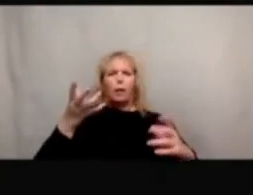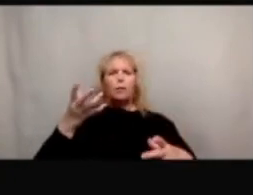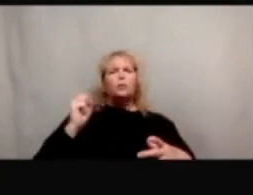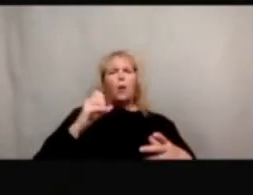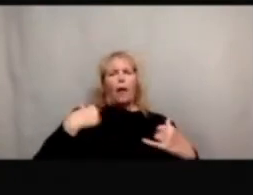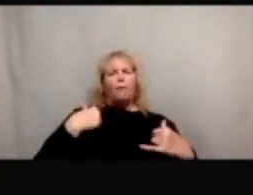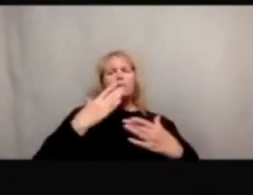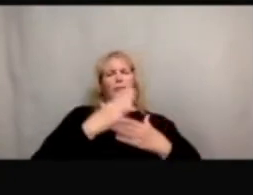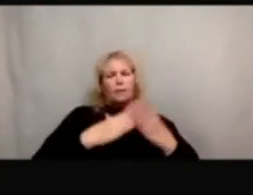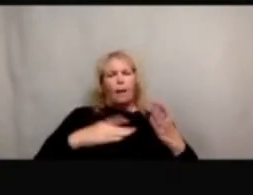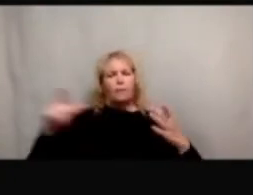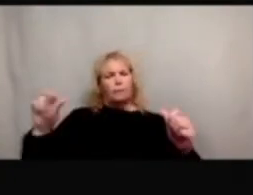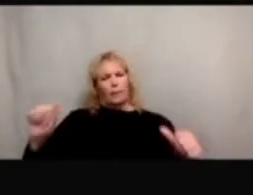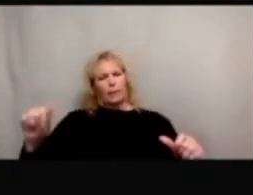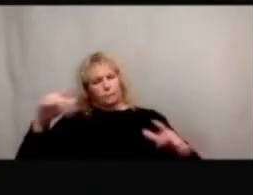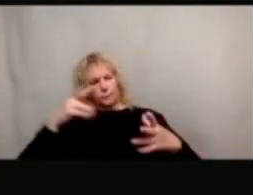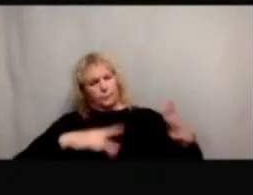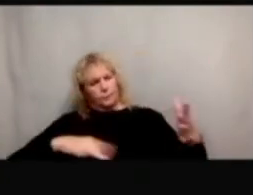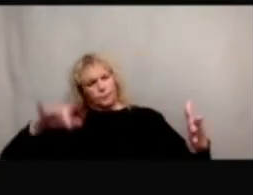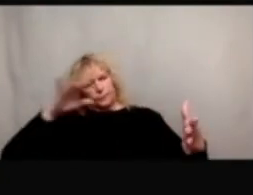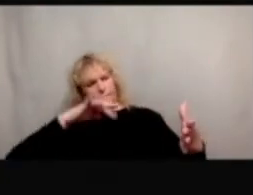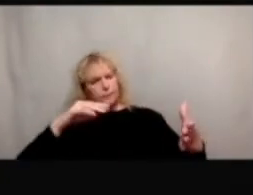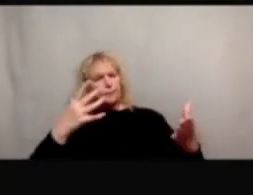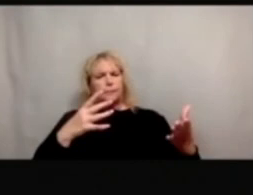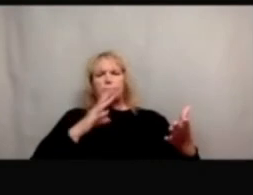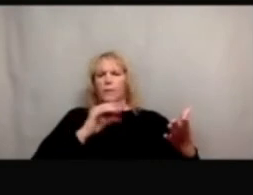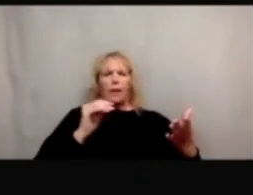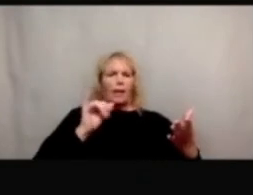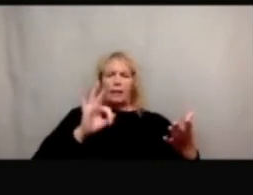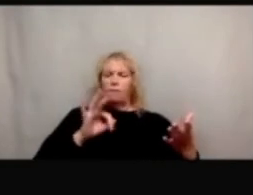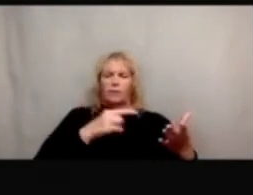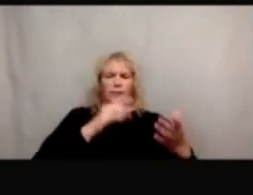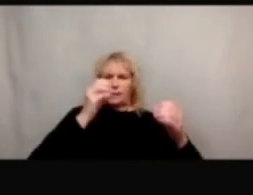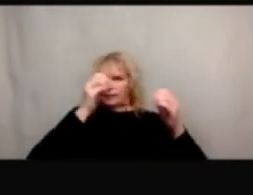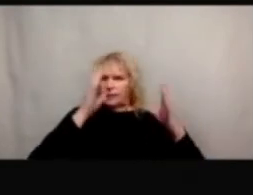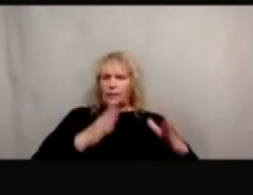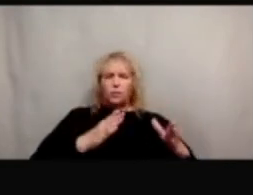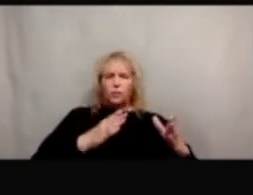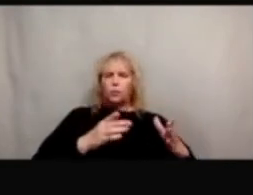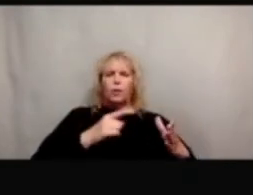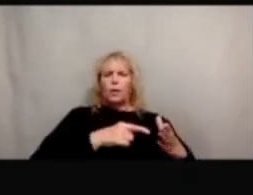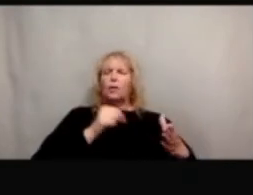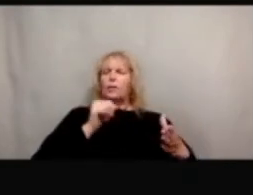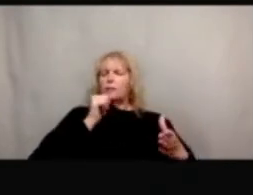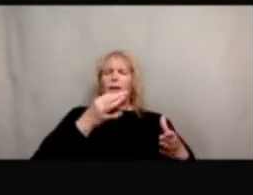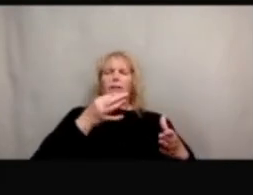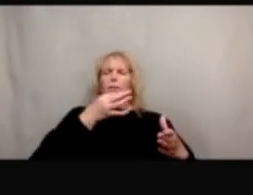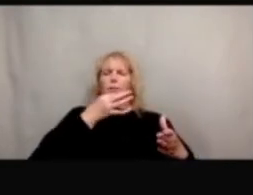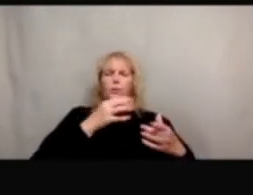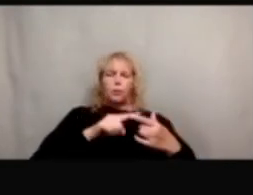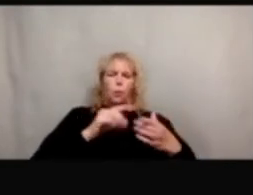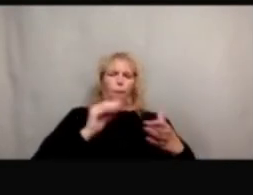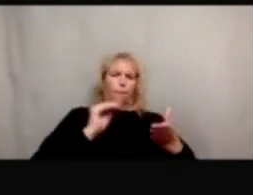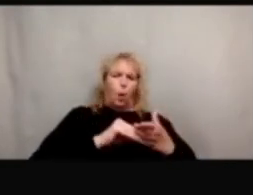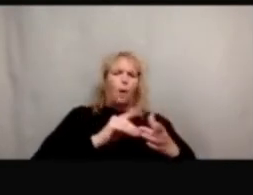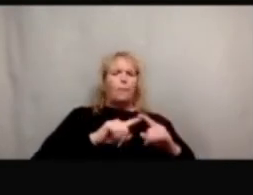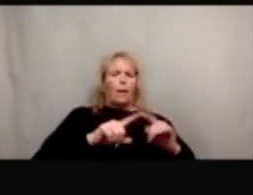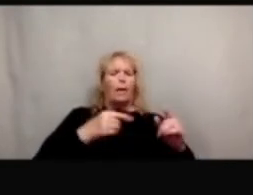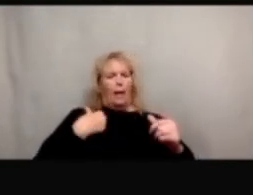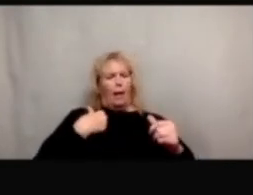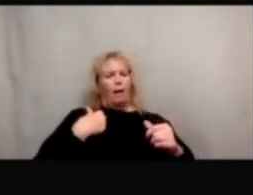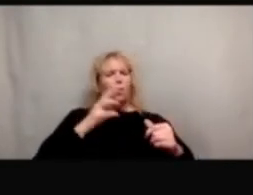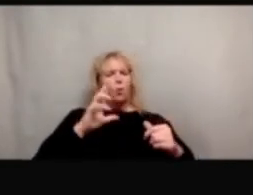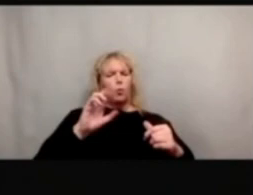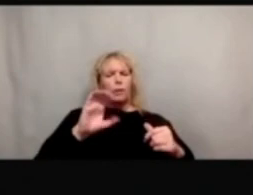there, and even if teachers are not clinicians on that site, there's also resources on